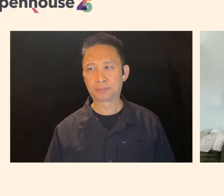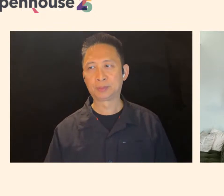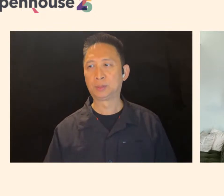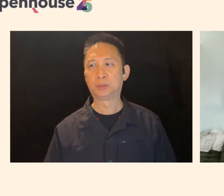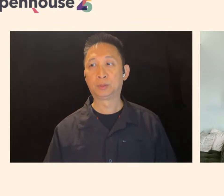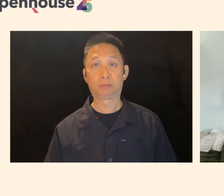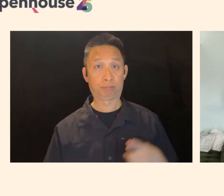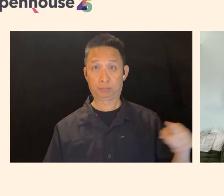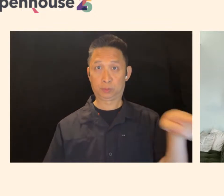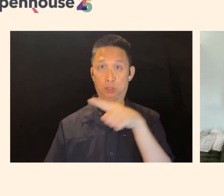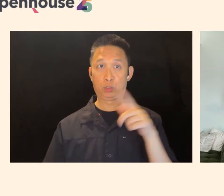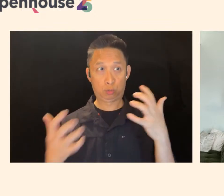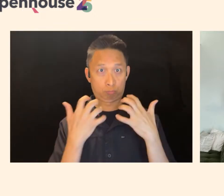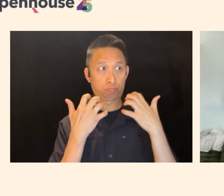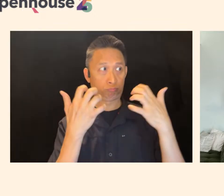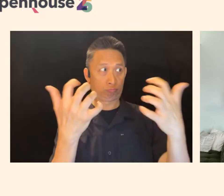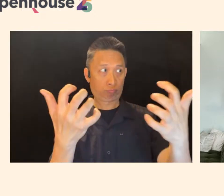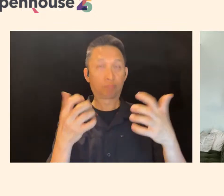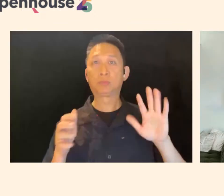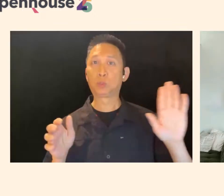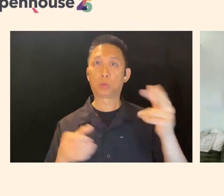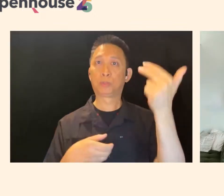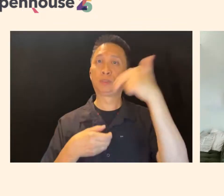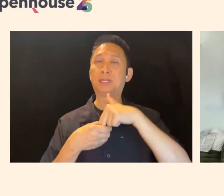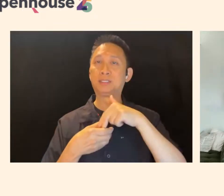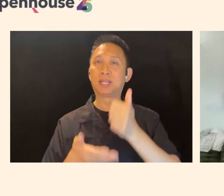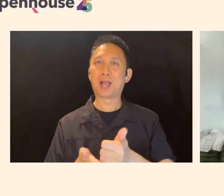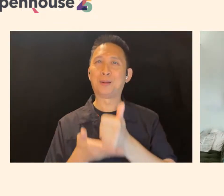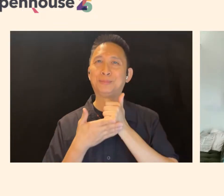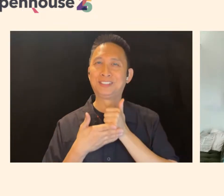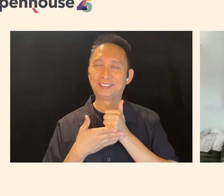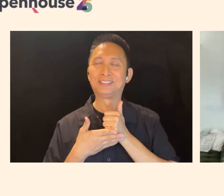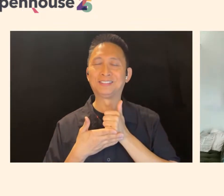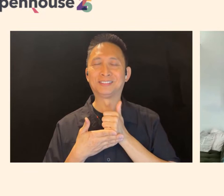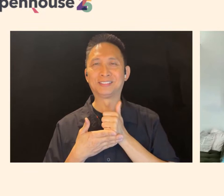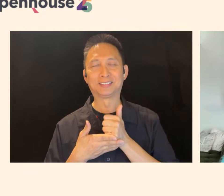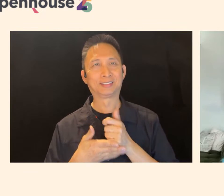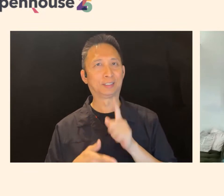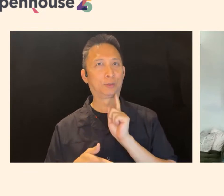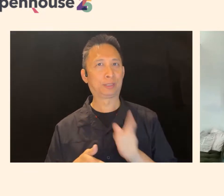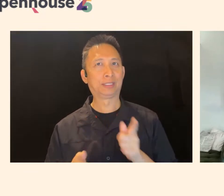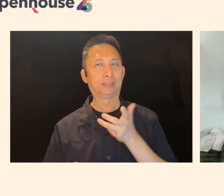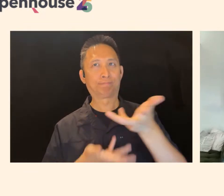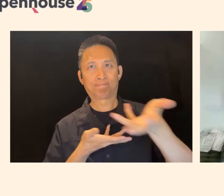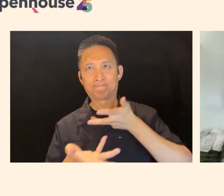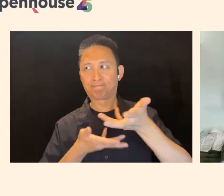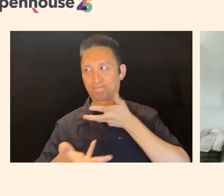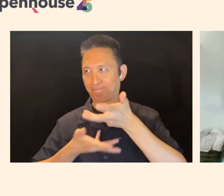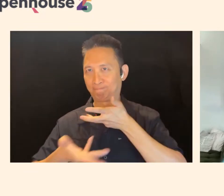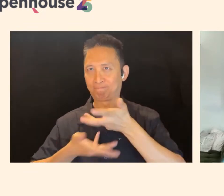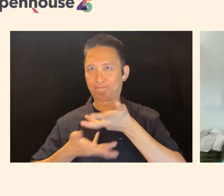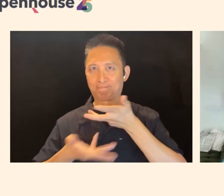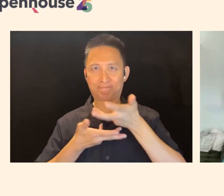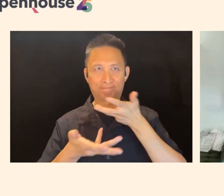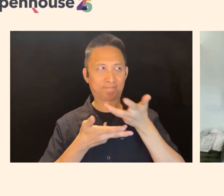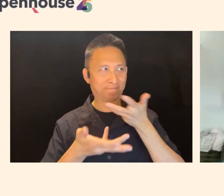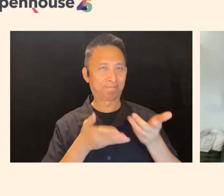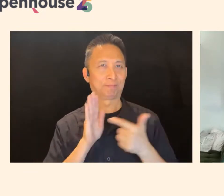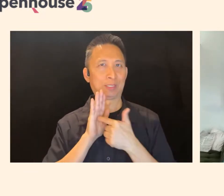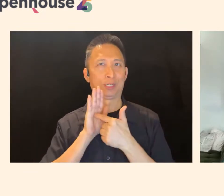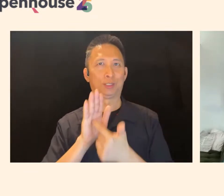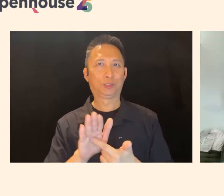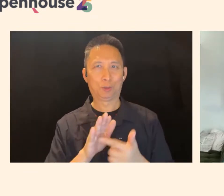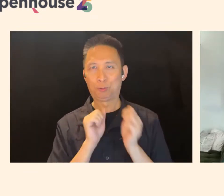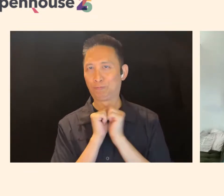incredibly crucial in making this discussion not only informative, but also deeply engaging. So thank you again, Noni, for being with us.